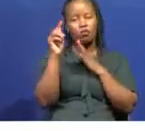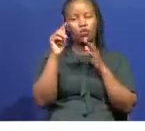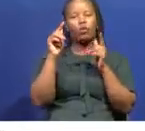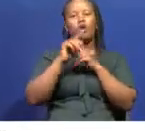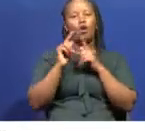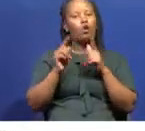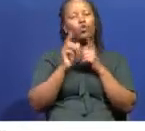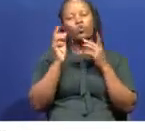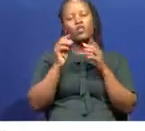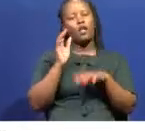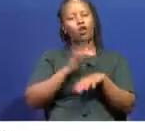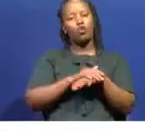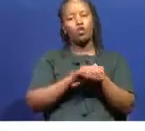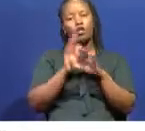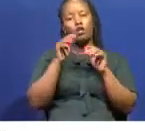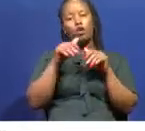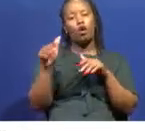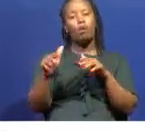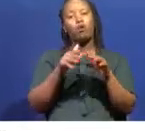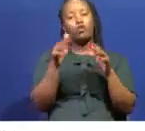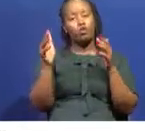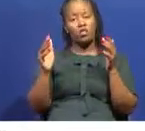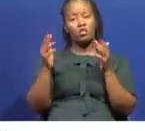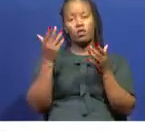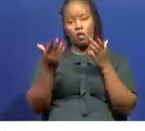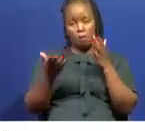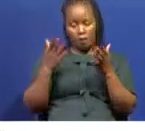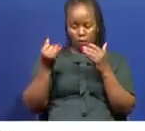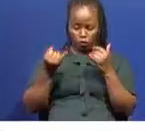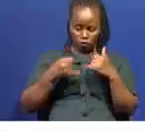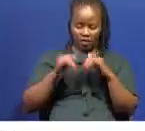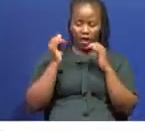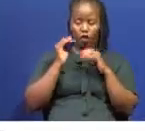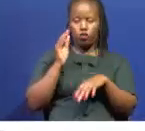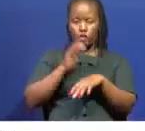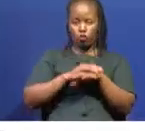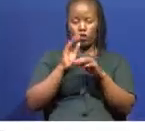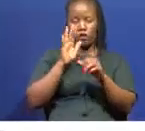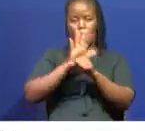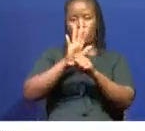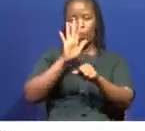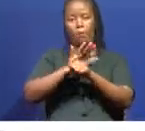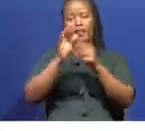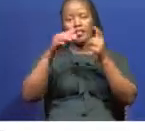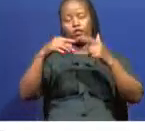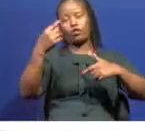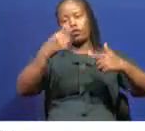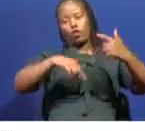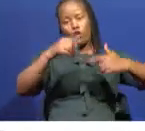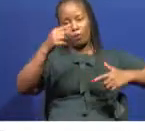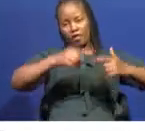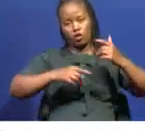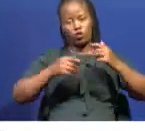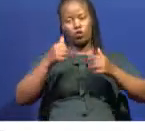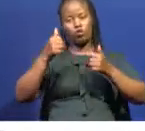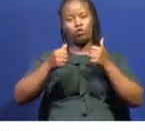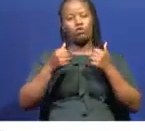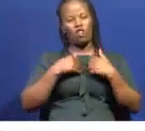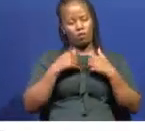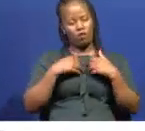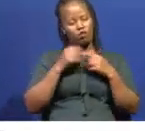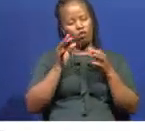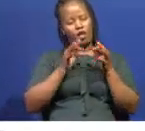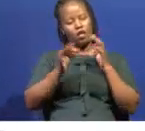lifetime opportunity for them to knock on these prestigious tours that, you know, have been elusive for quite some time